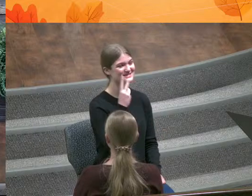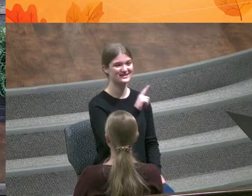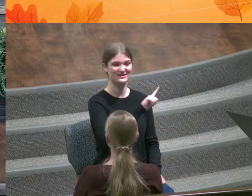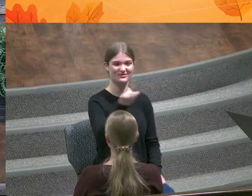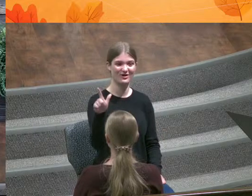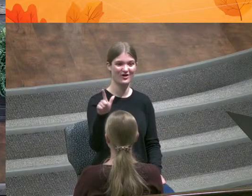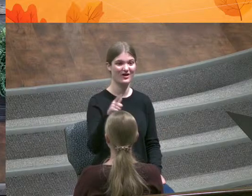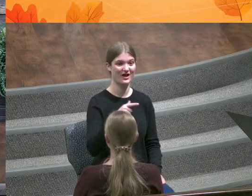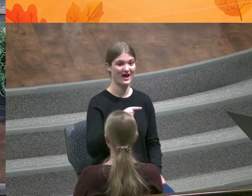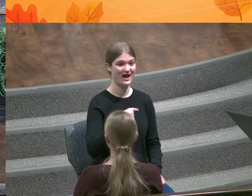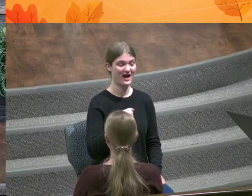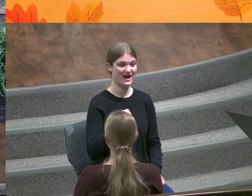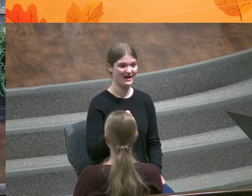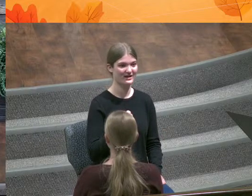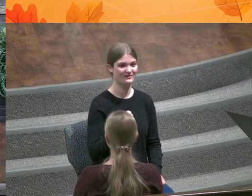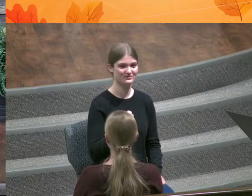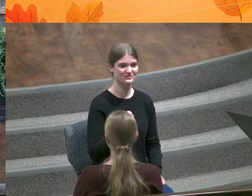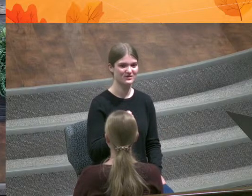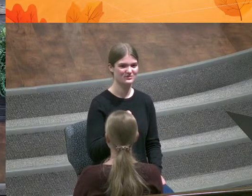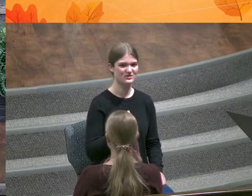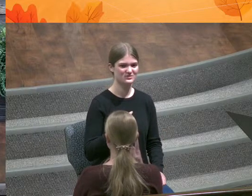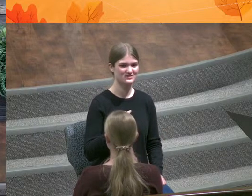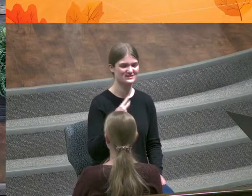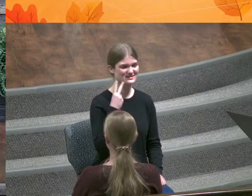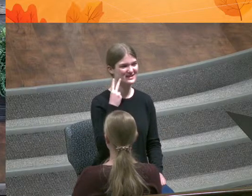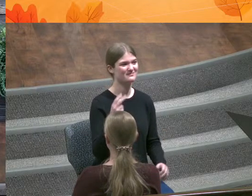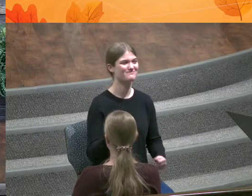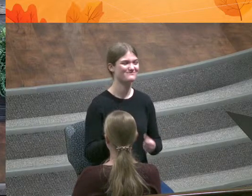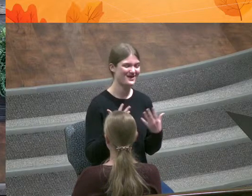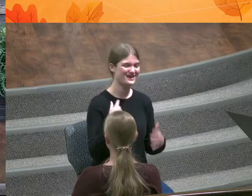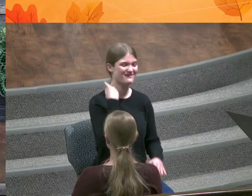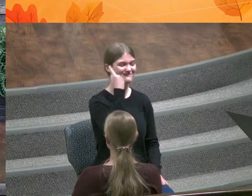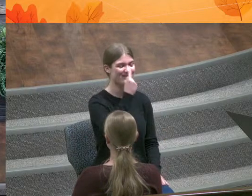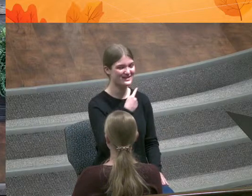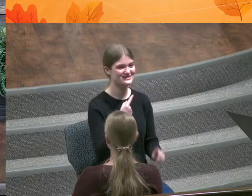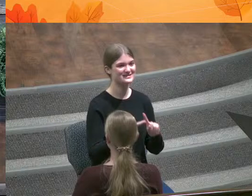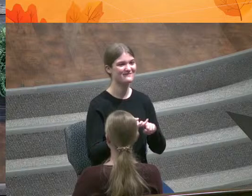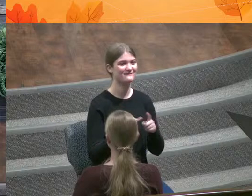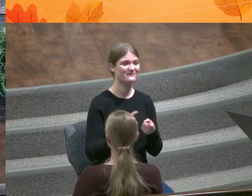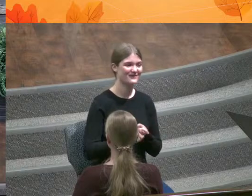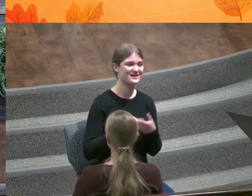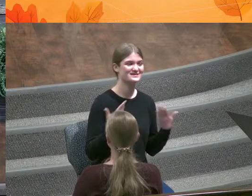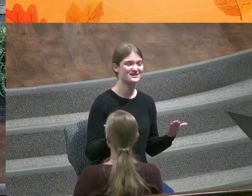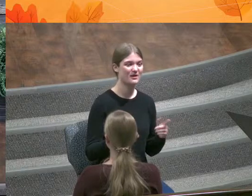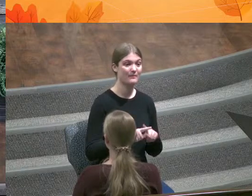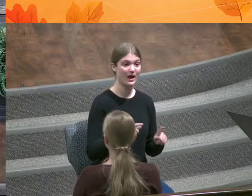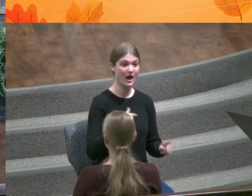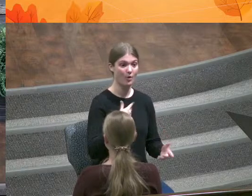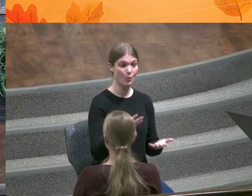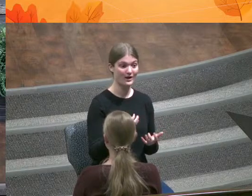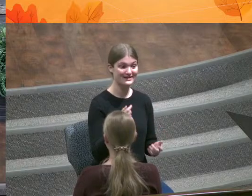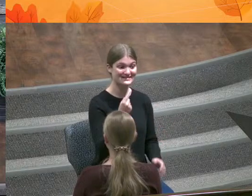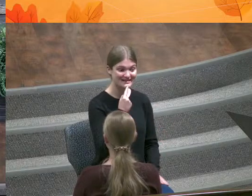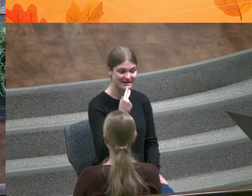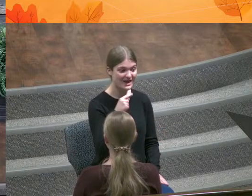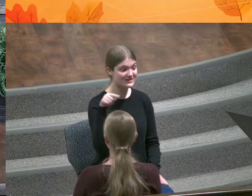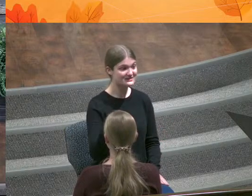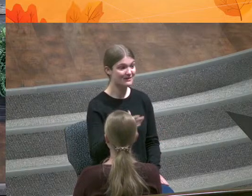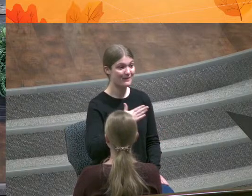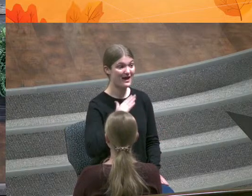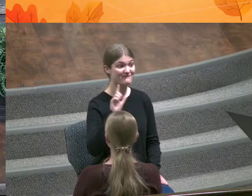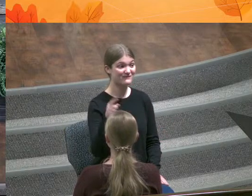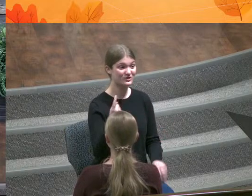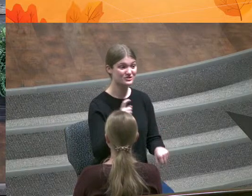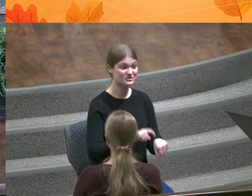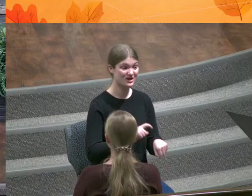I've seen so many long-term faces and friends, but I want to stop for just a minute and tell you, this is my first